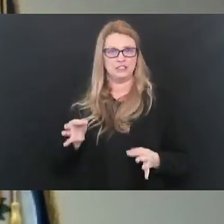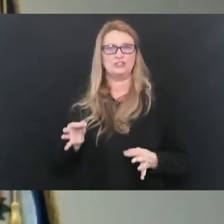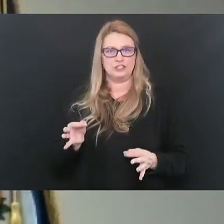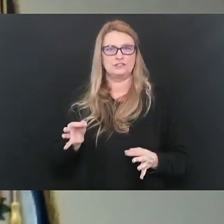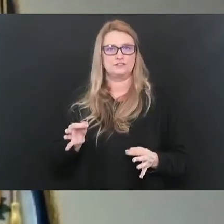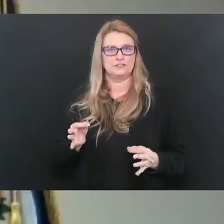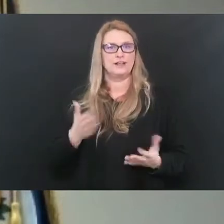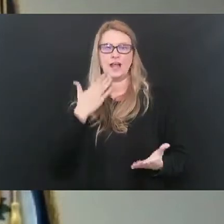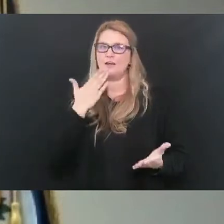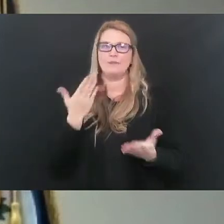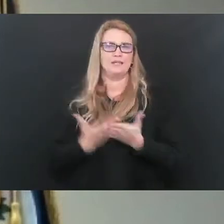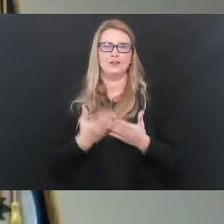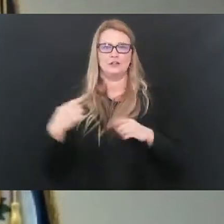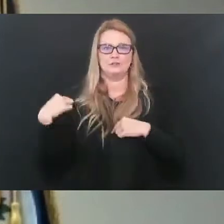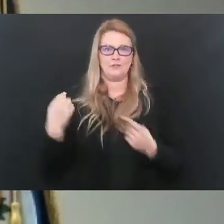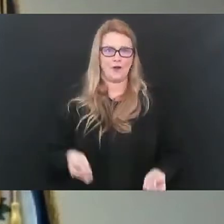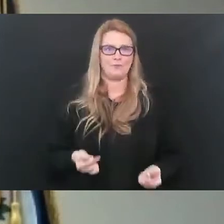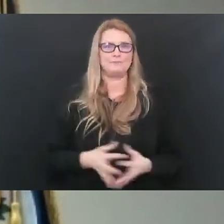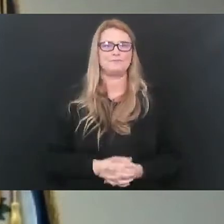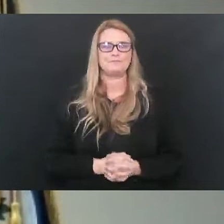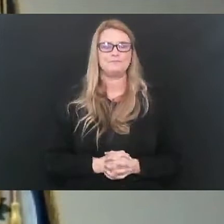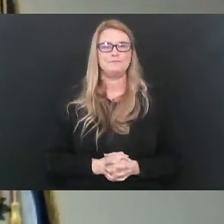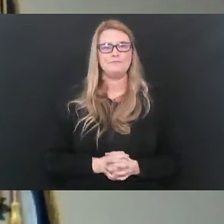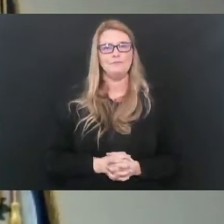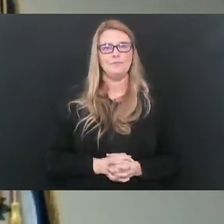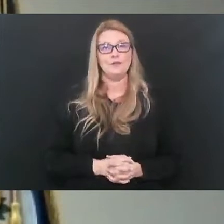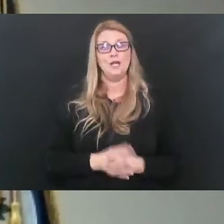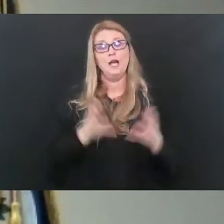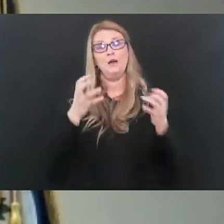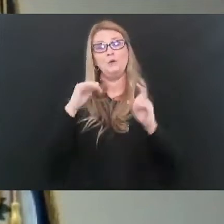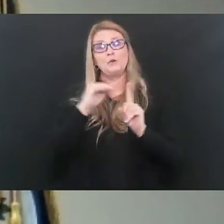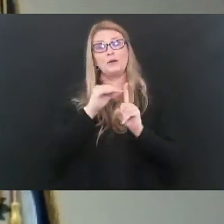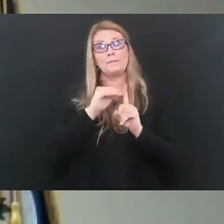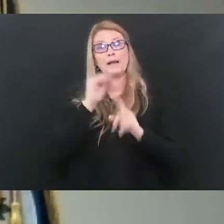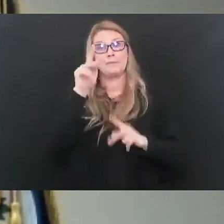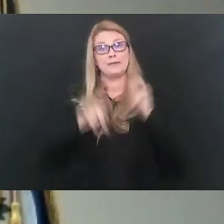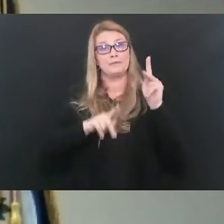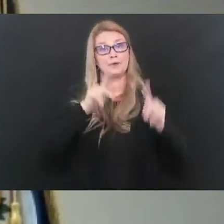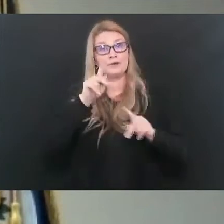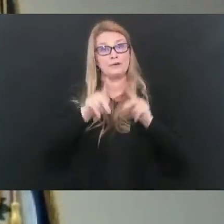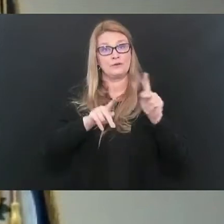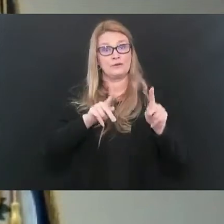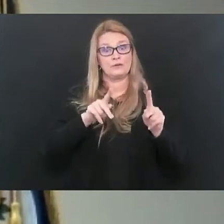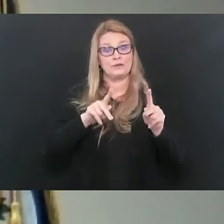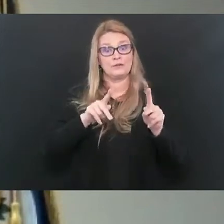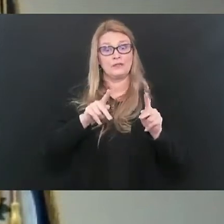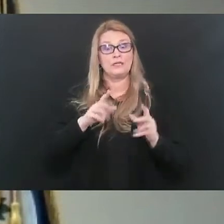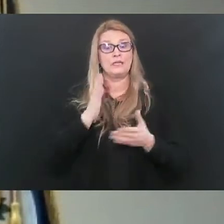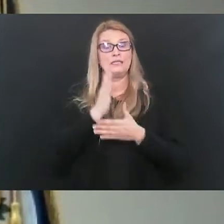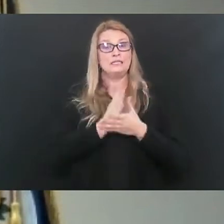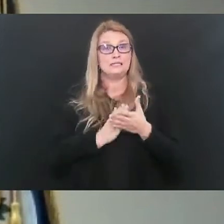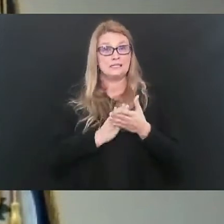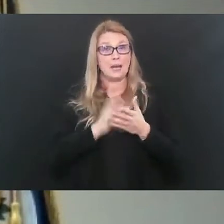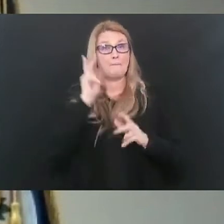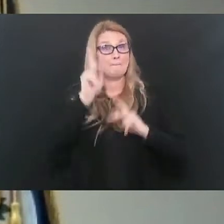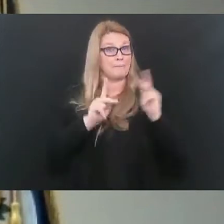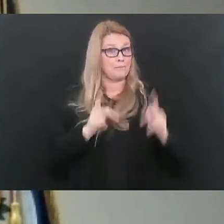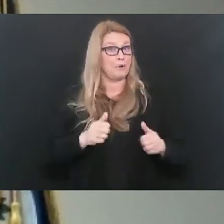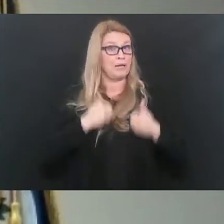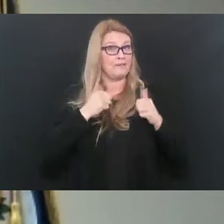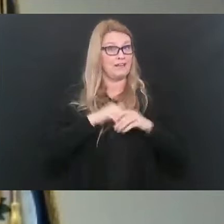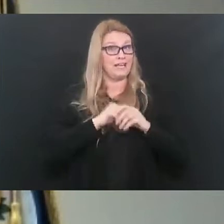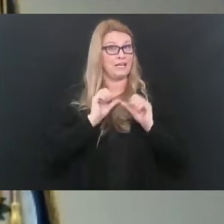what's happening. With that, I want to remind folks that patients, residents in long-term care have